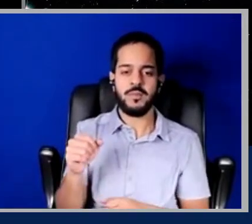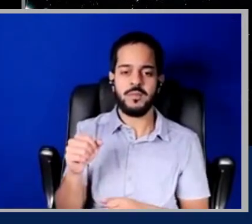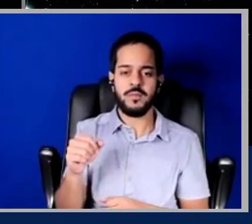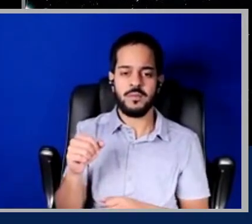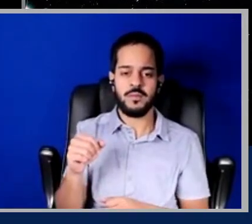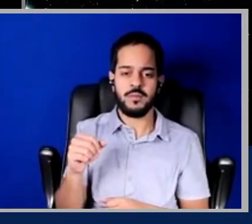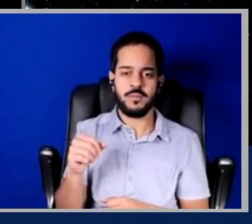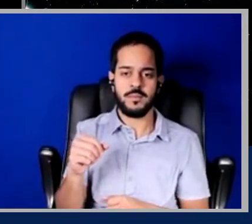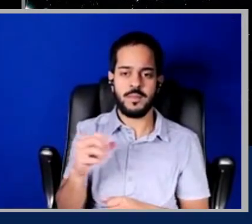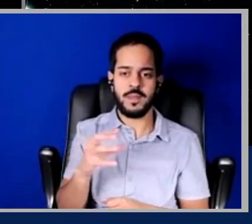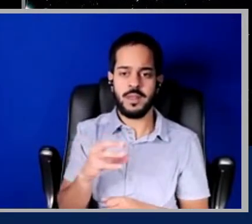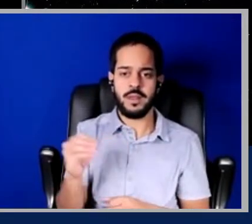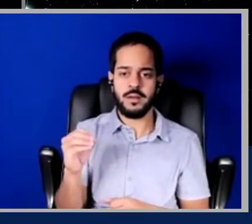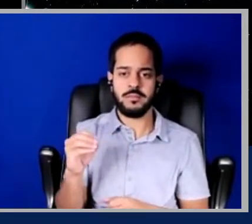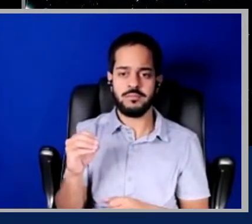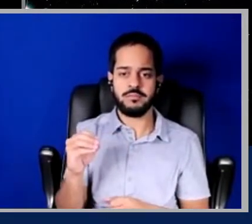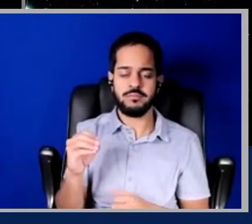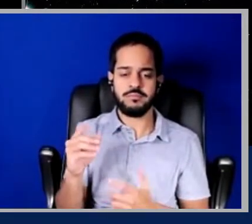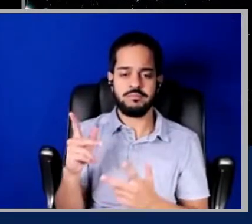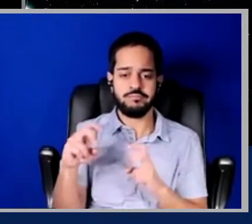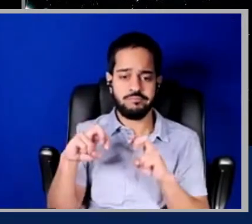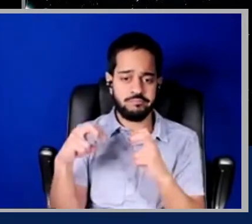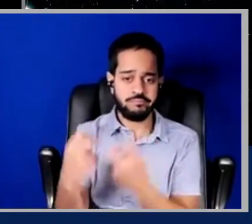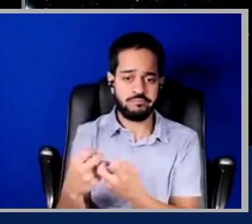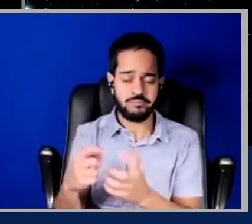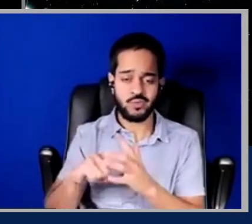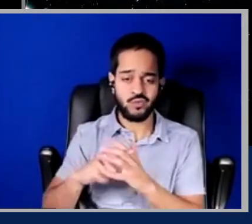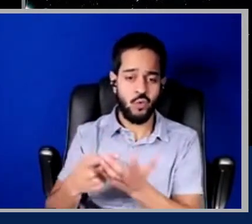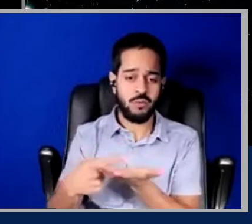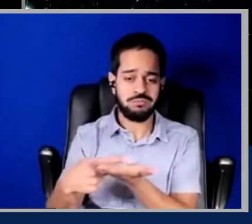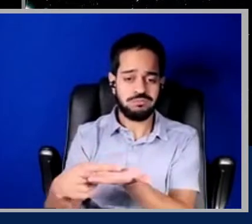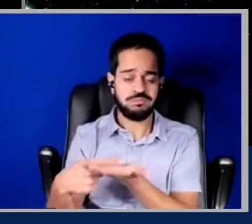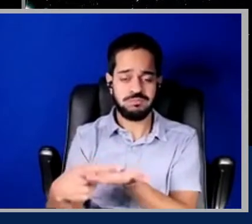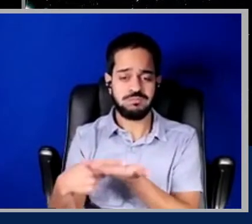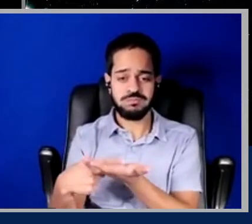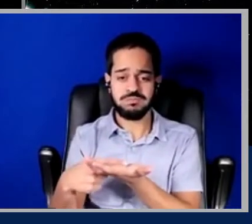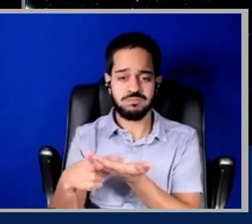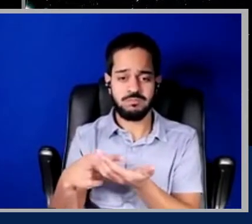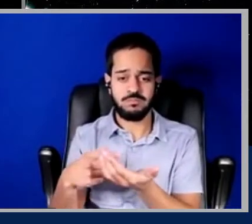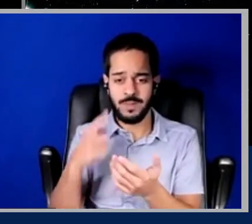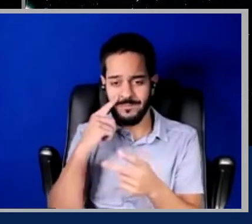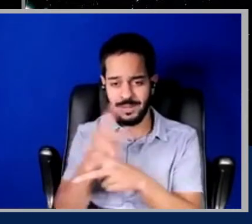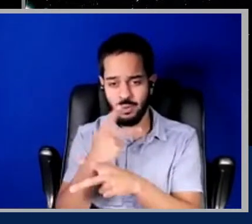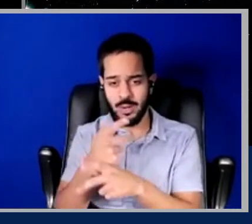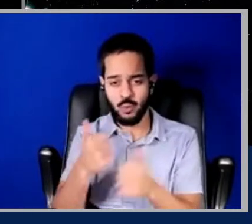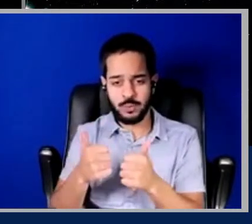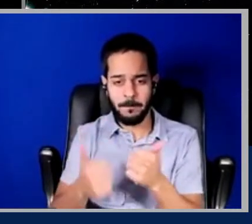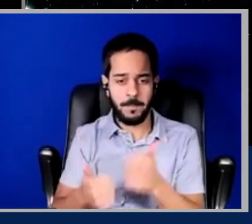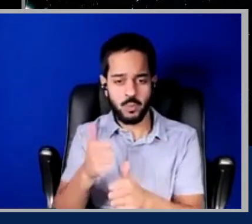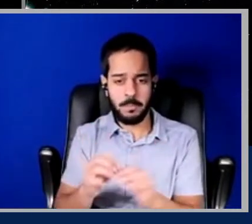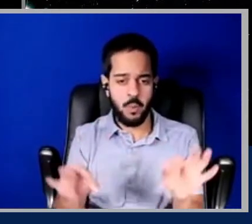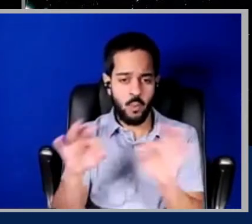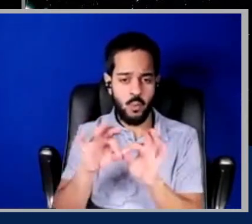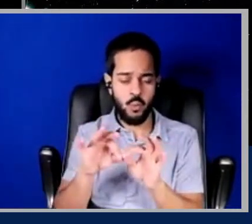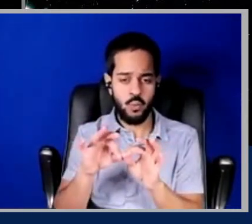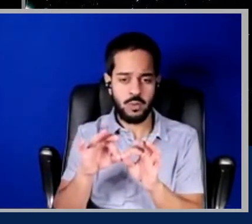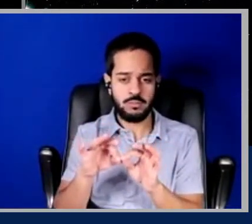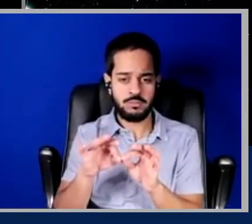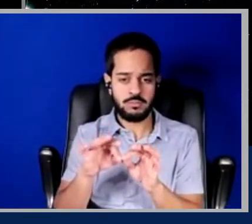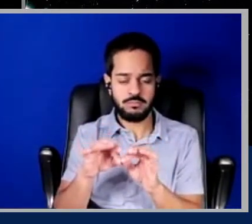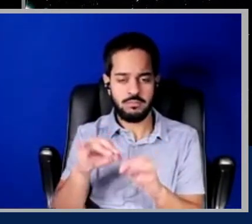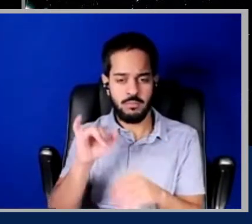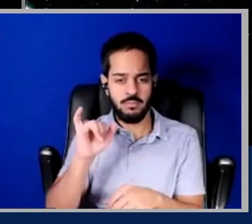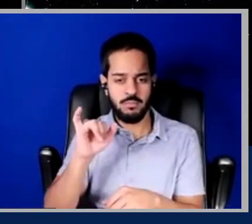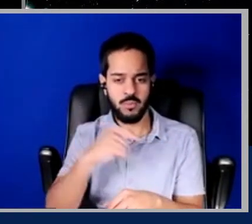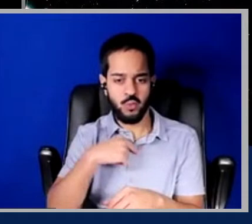exoplanets. And we sat down and just started working through some of the most important objects to me that Chandra had ever looked at.